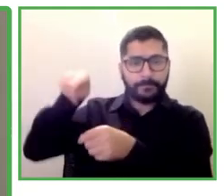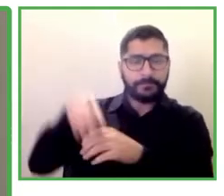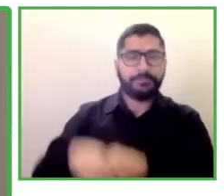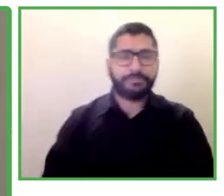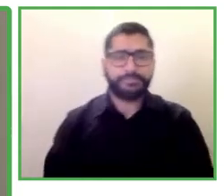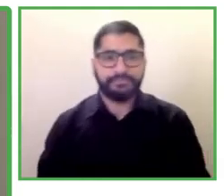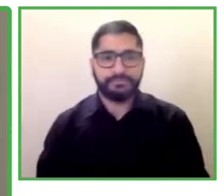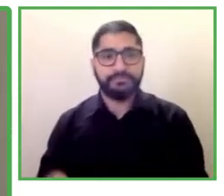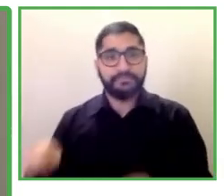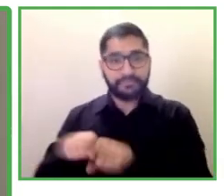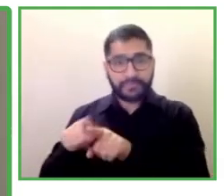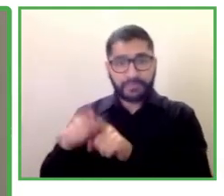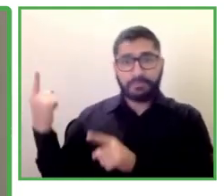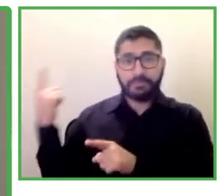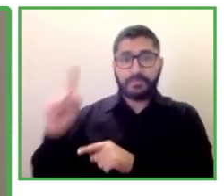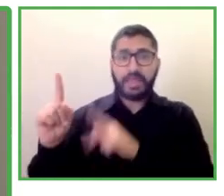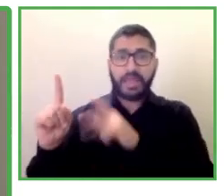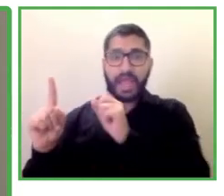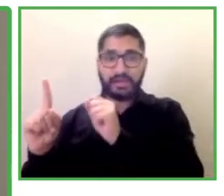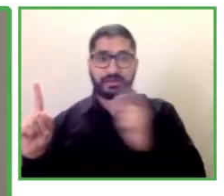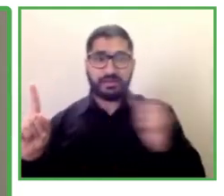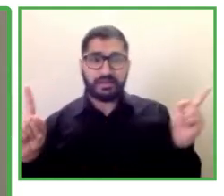Nadia, I will give you the floor now.